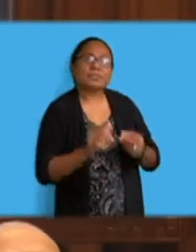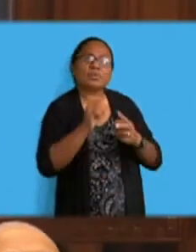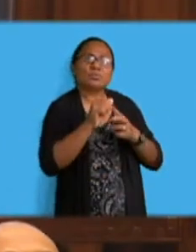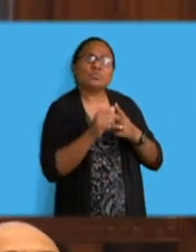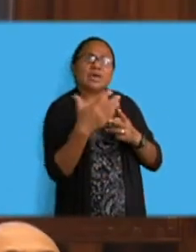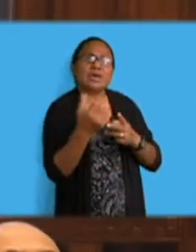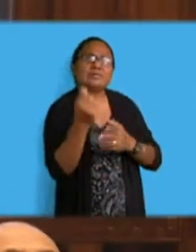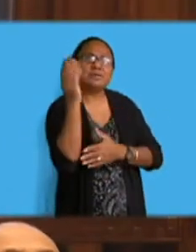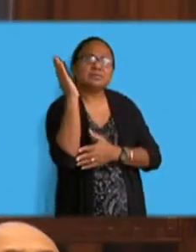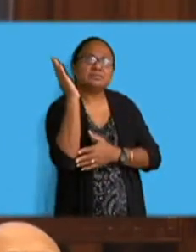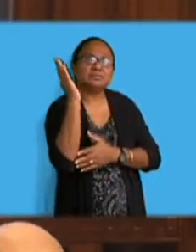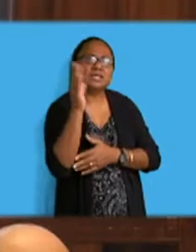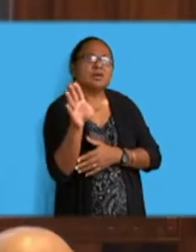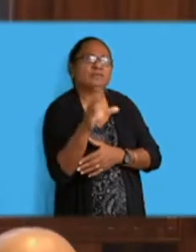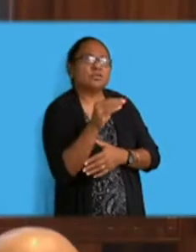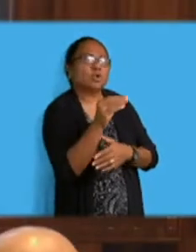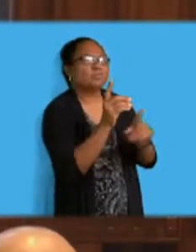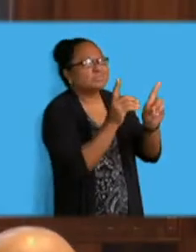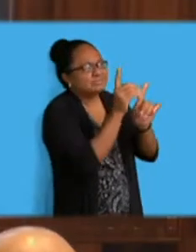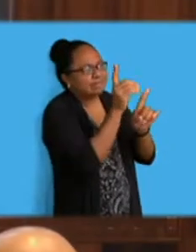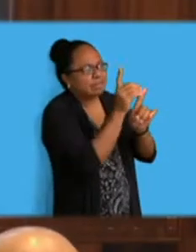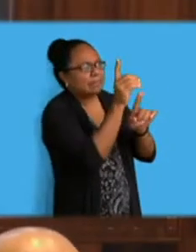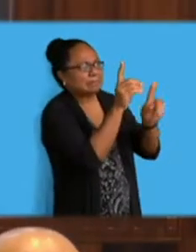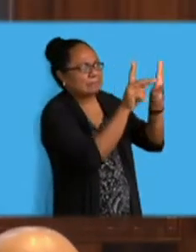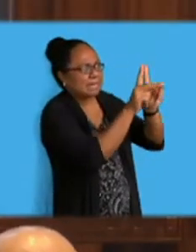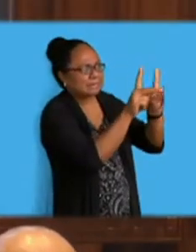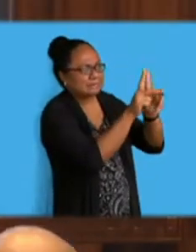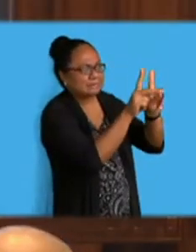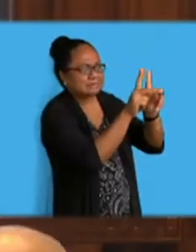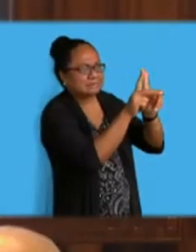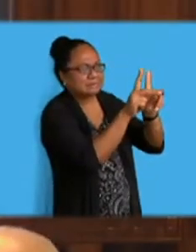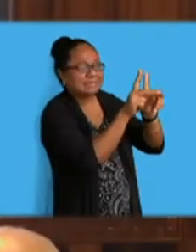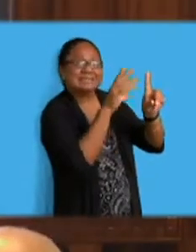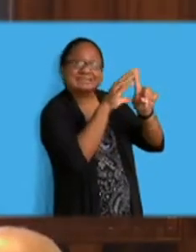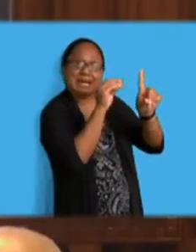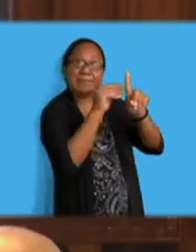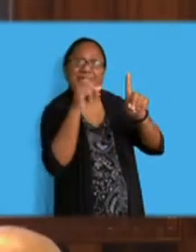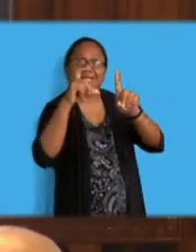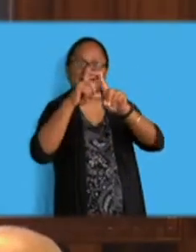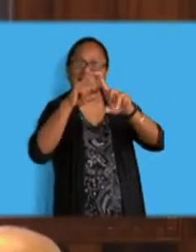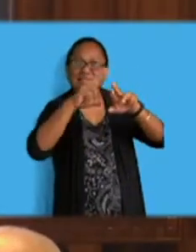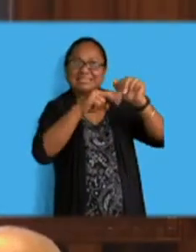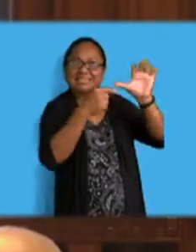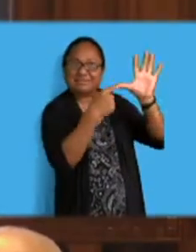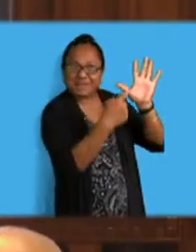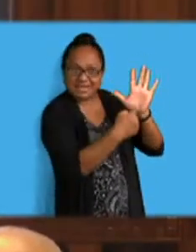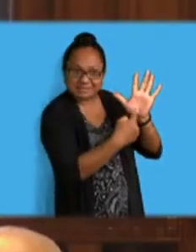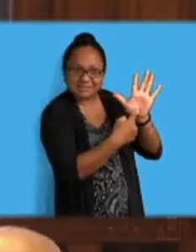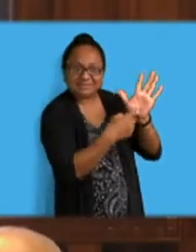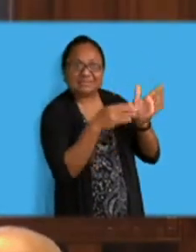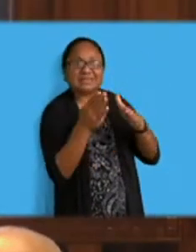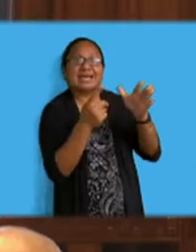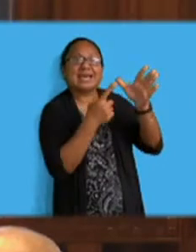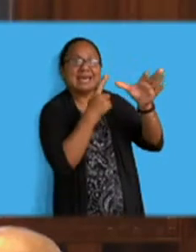presentations from our development partners, in particular DFED, ICAP, Access to Quality Education